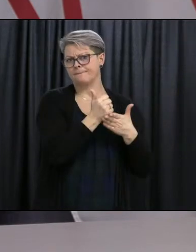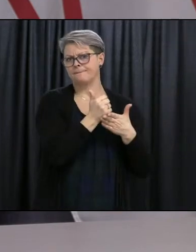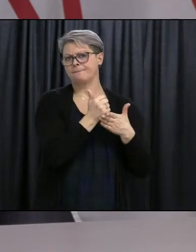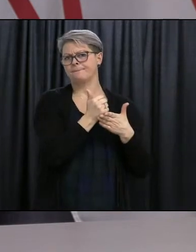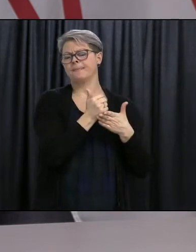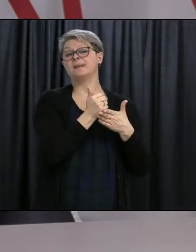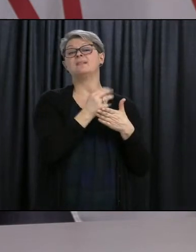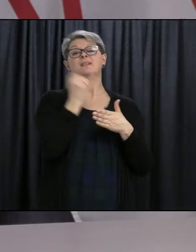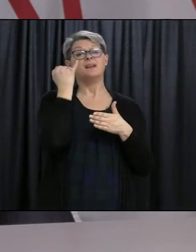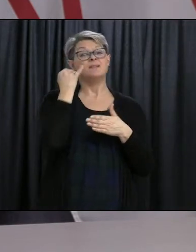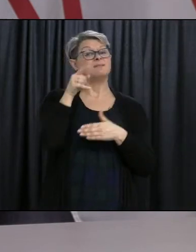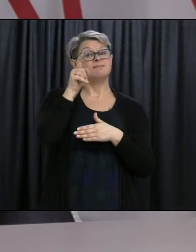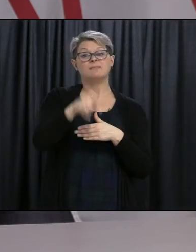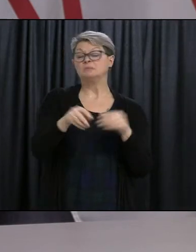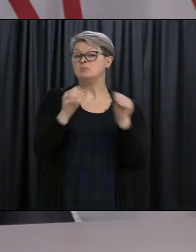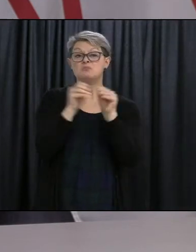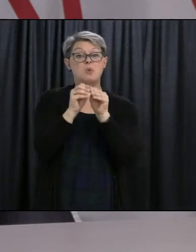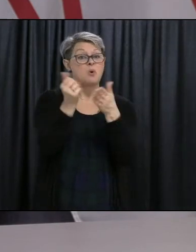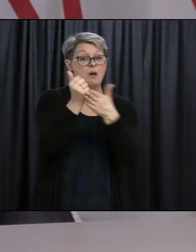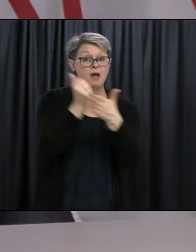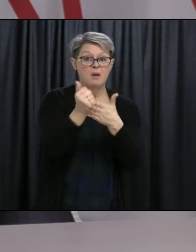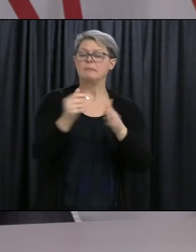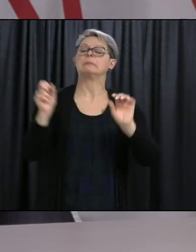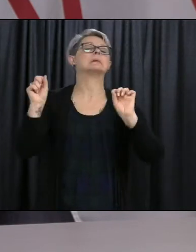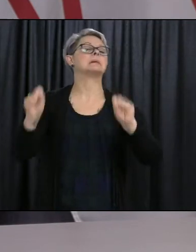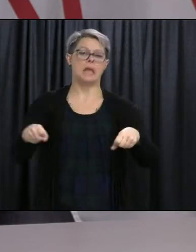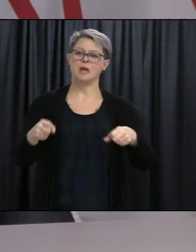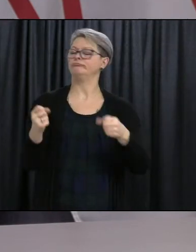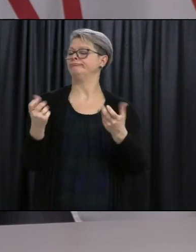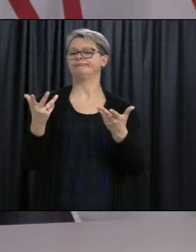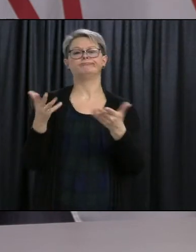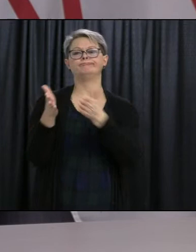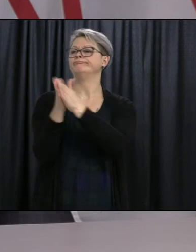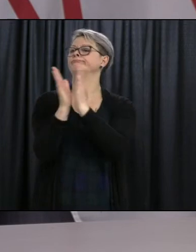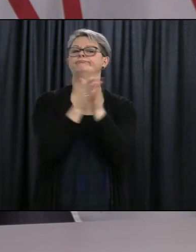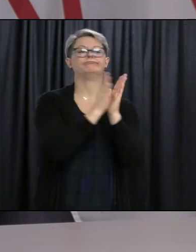And if we need to have more, then we can do that.